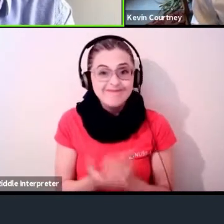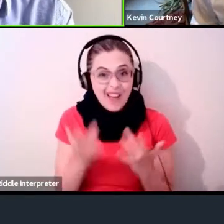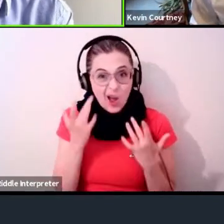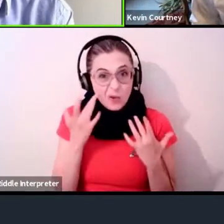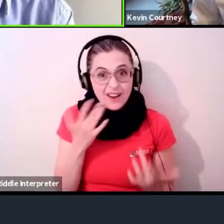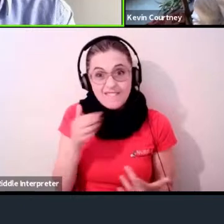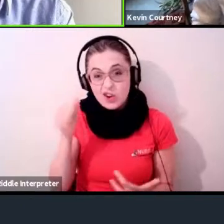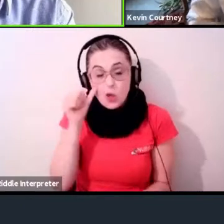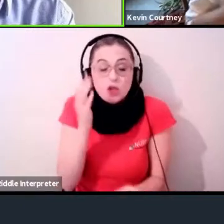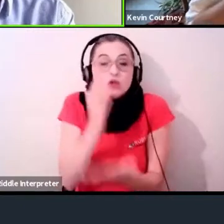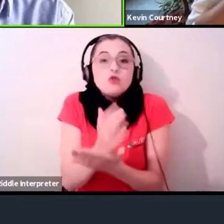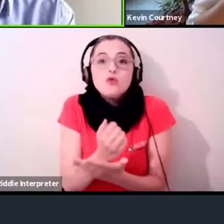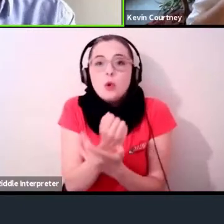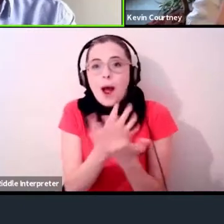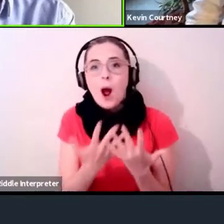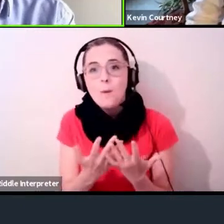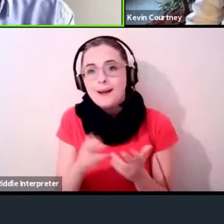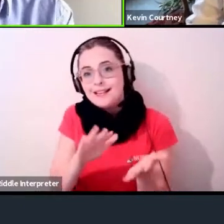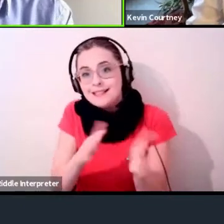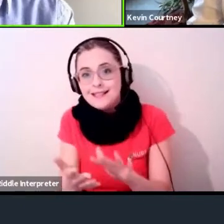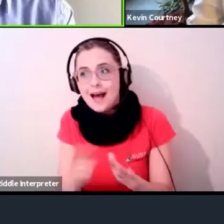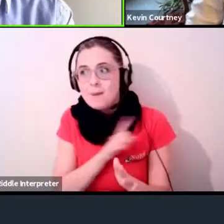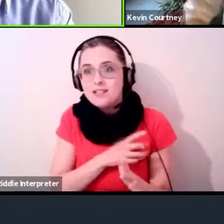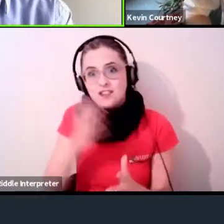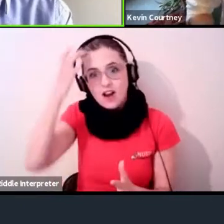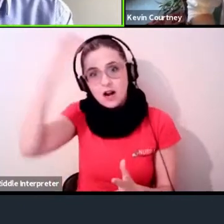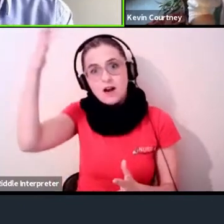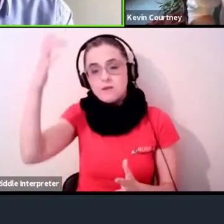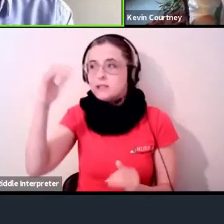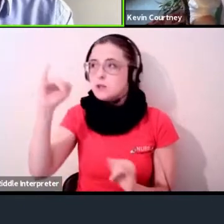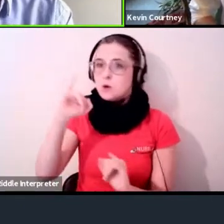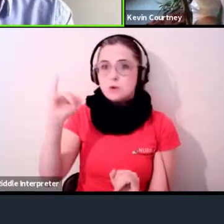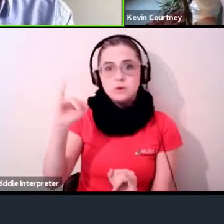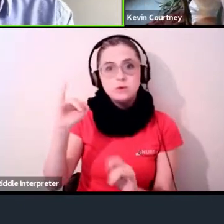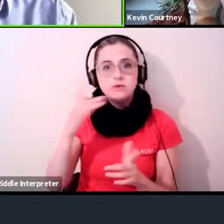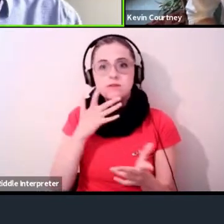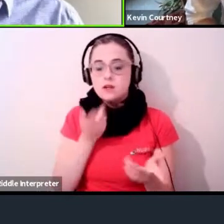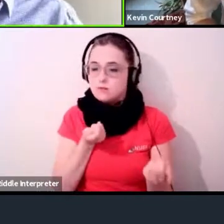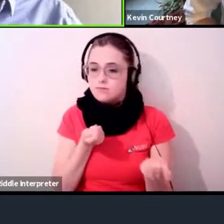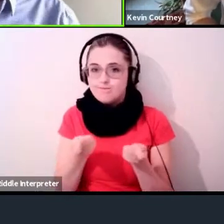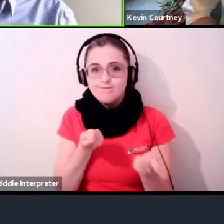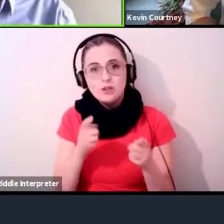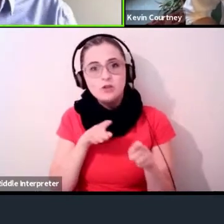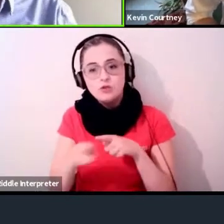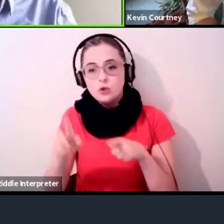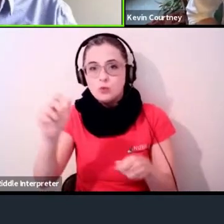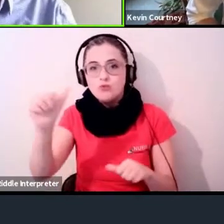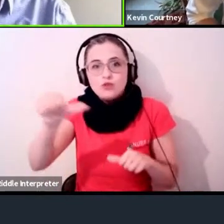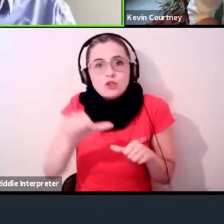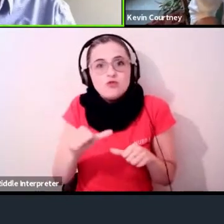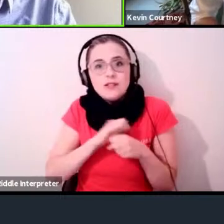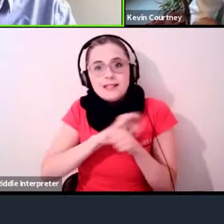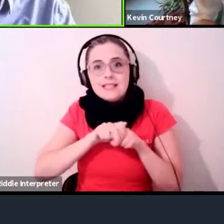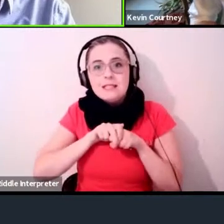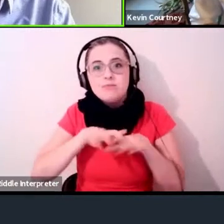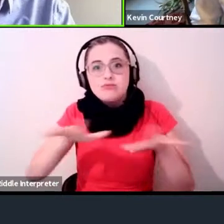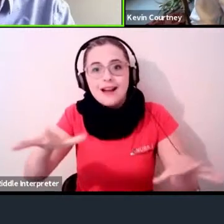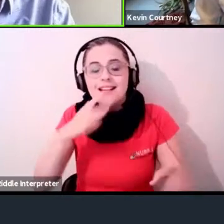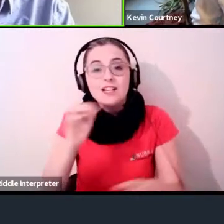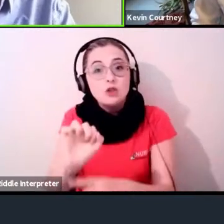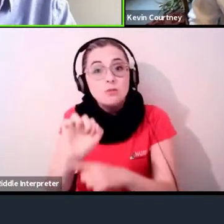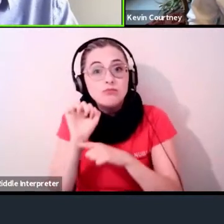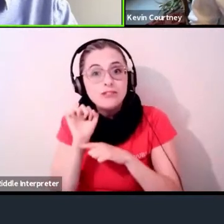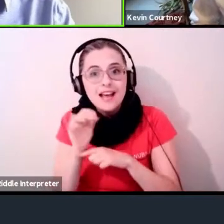government failures to prevent the spread of infection and protect education workers or the school and college communities